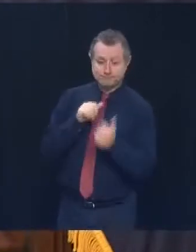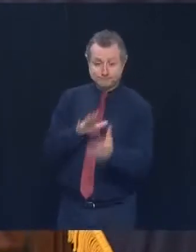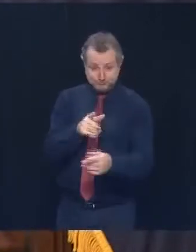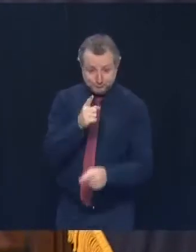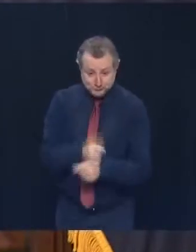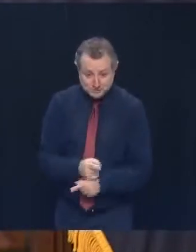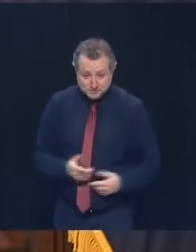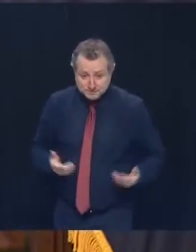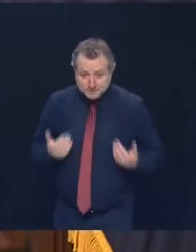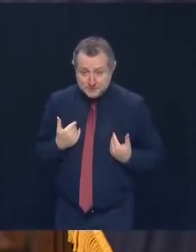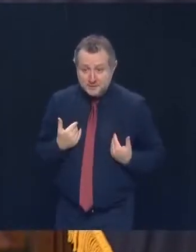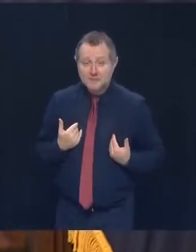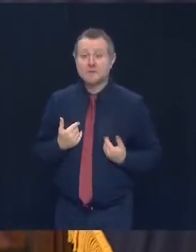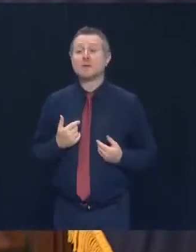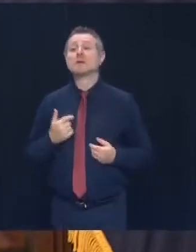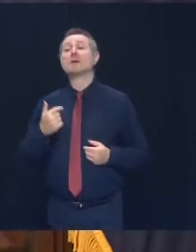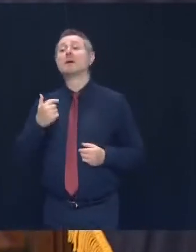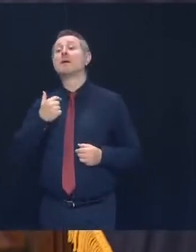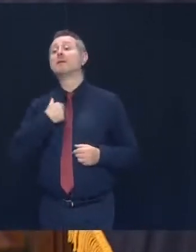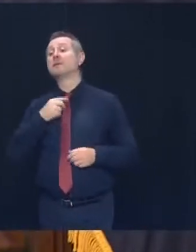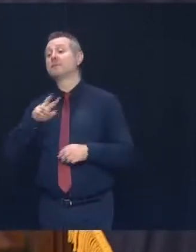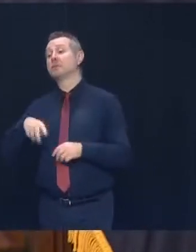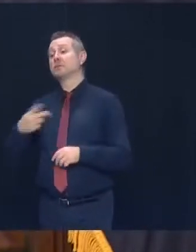also impossible.